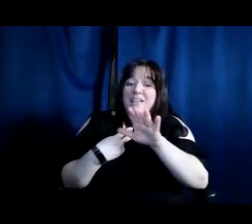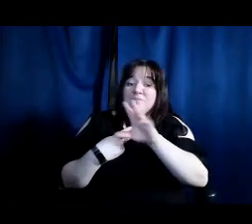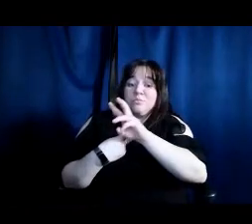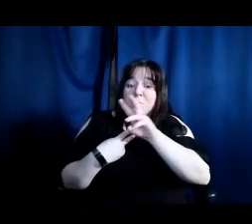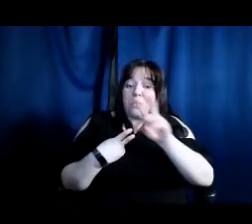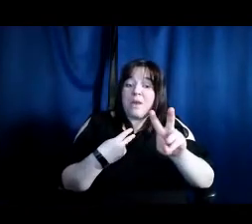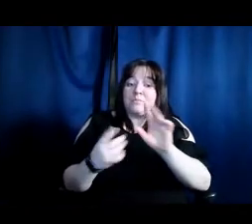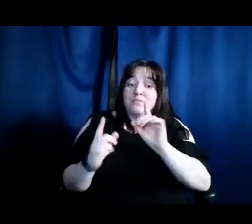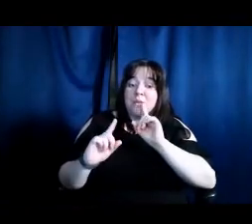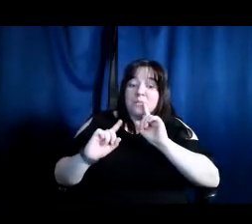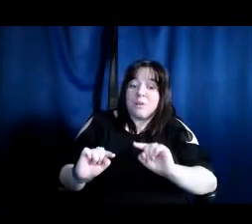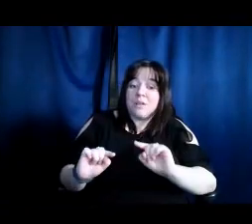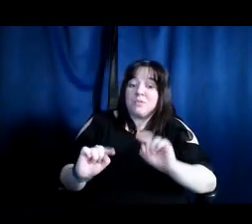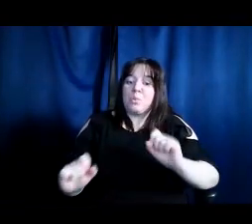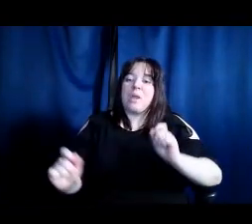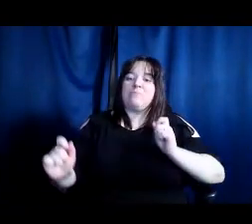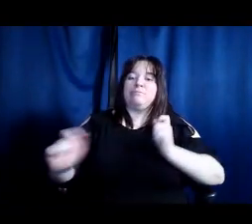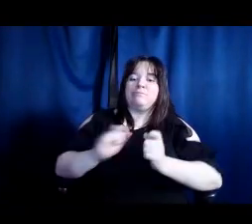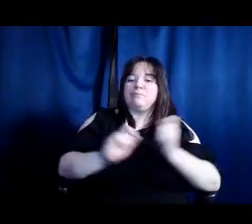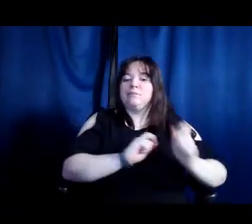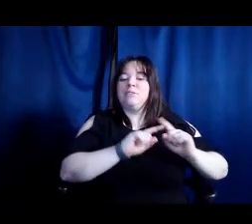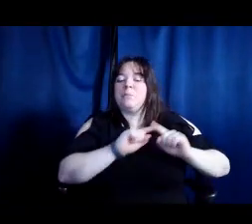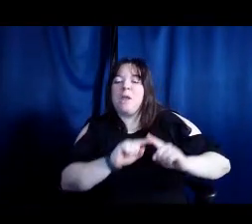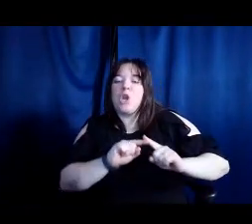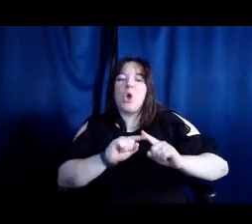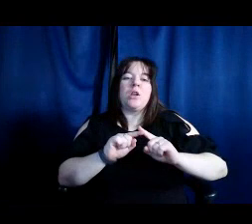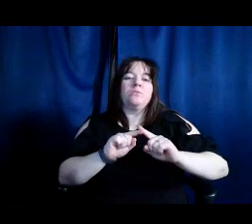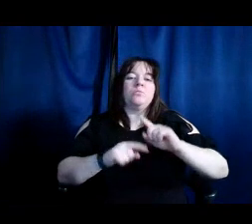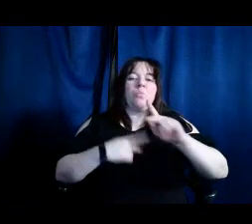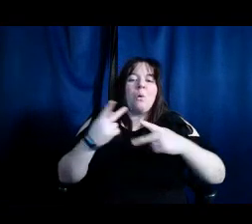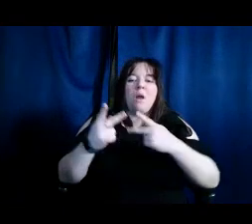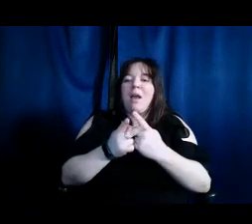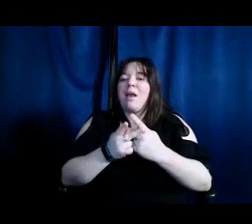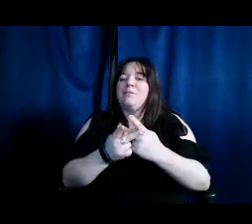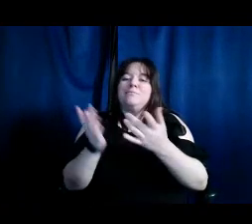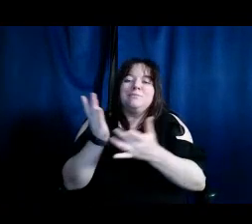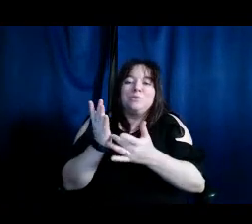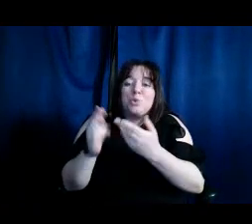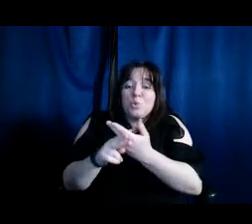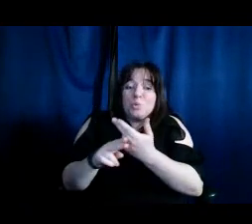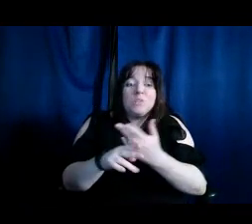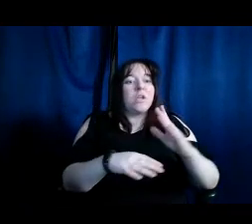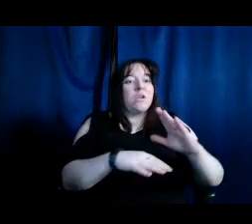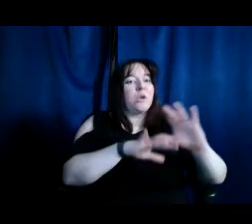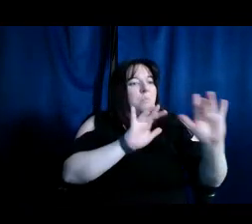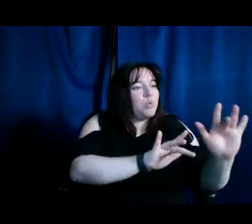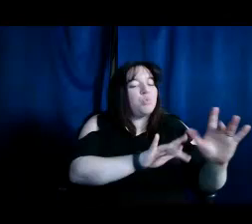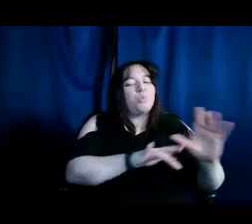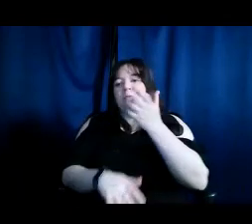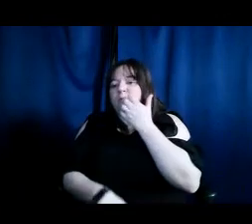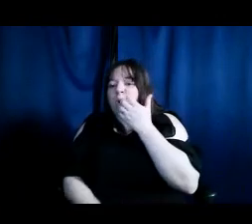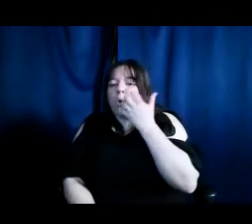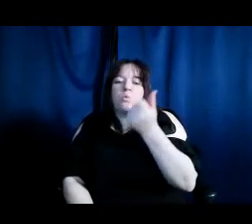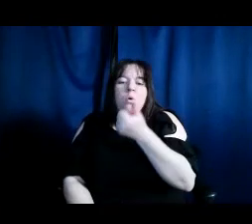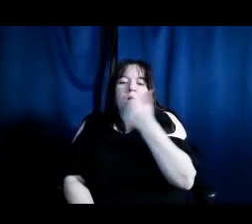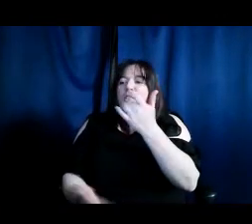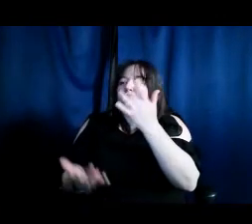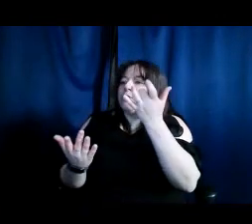sizes? For example, a computer and smart device. Those 4 principles, perceivable,